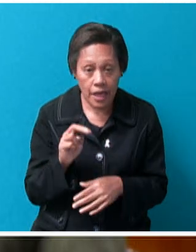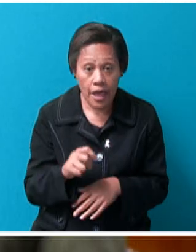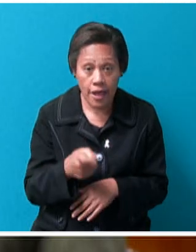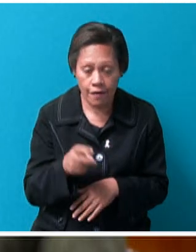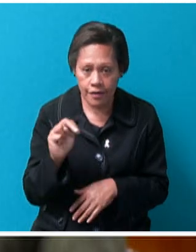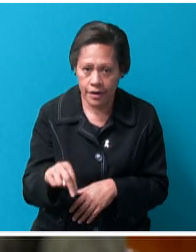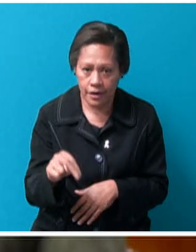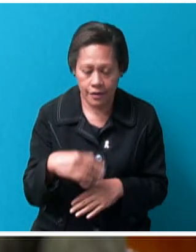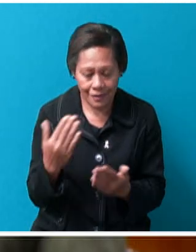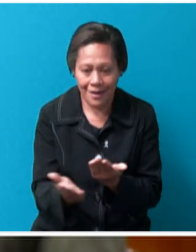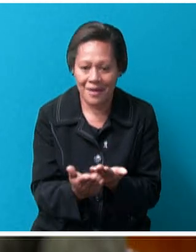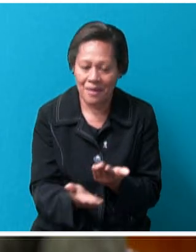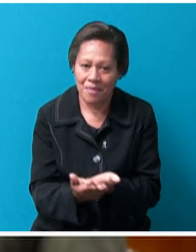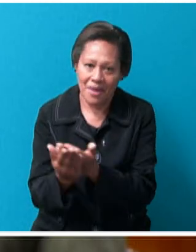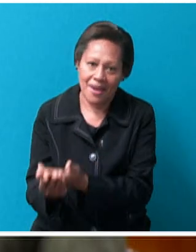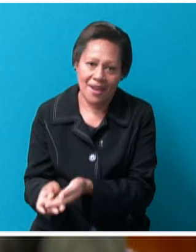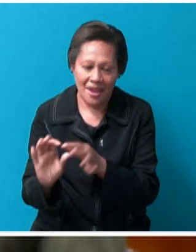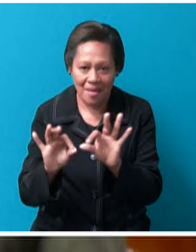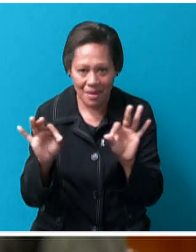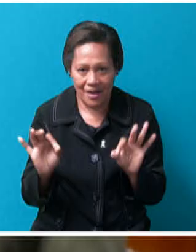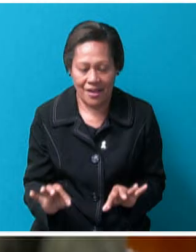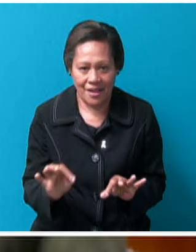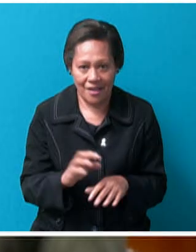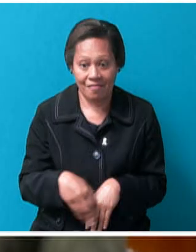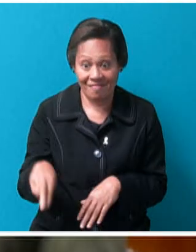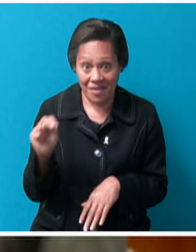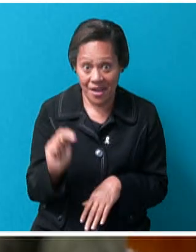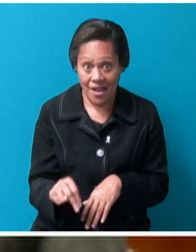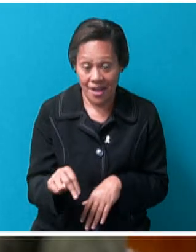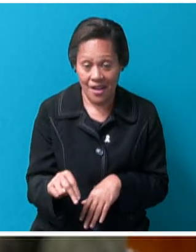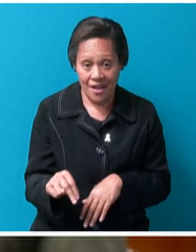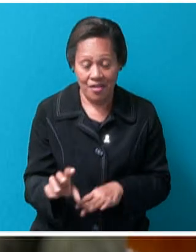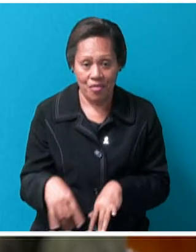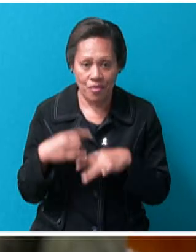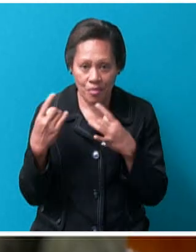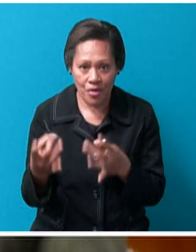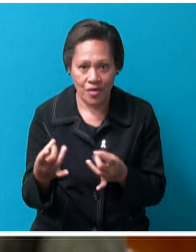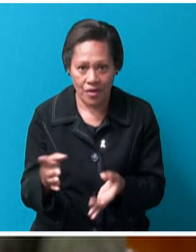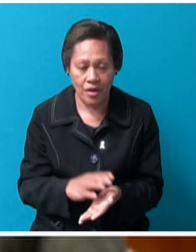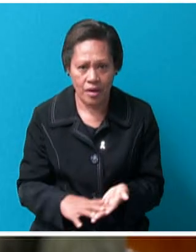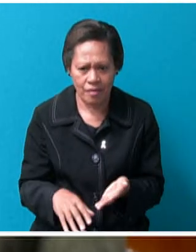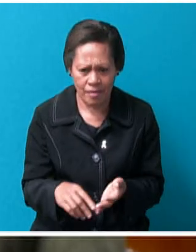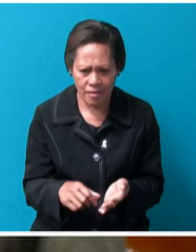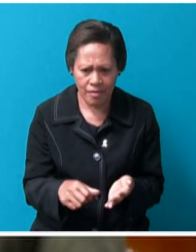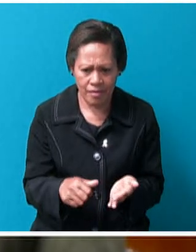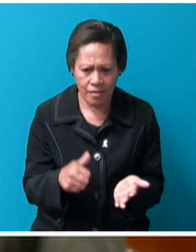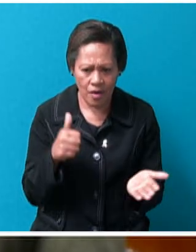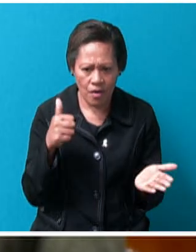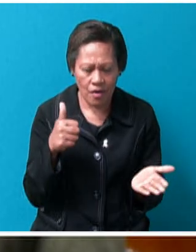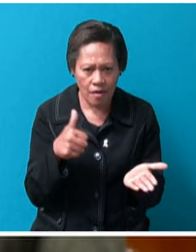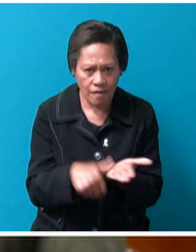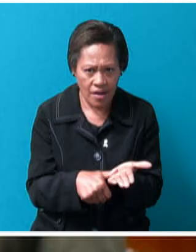you submit the application, and where required, in some cases, provide fingerprints.